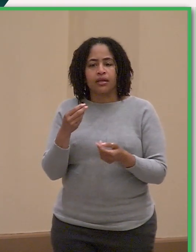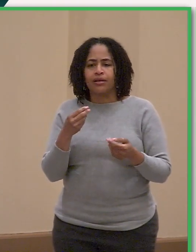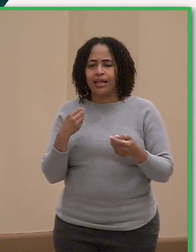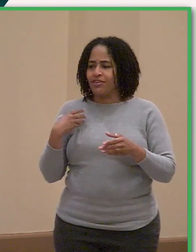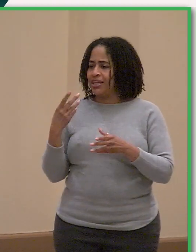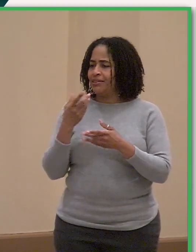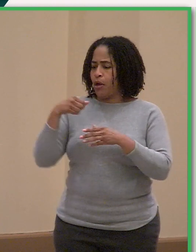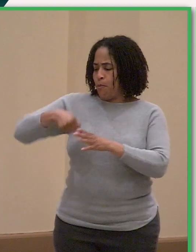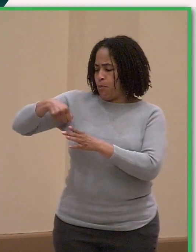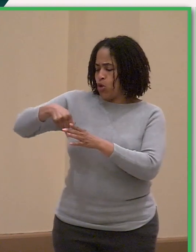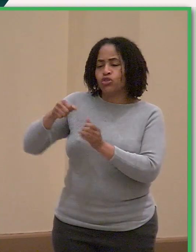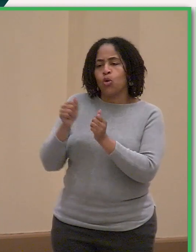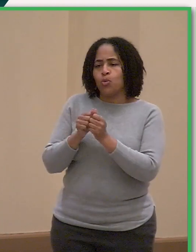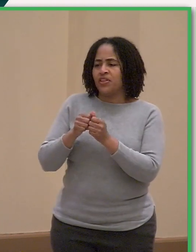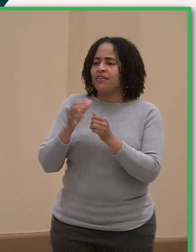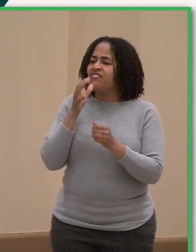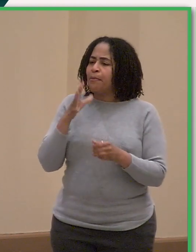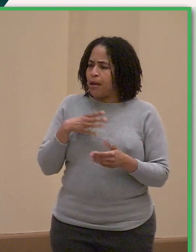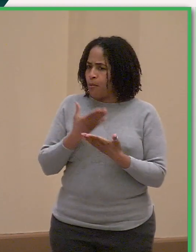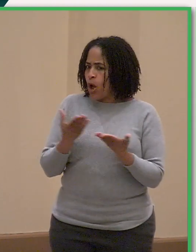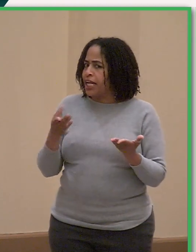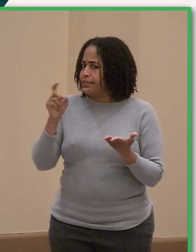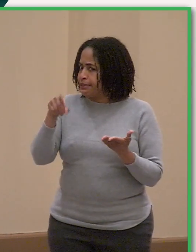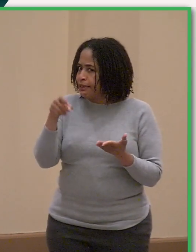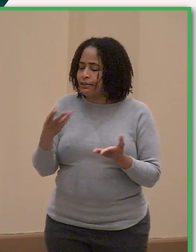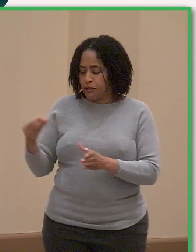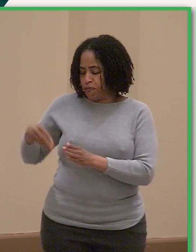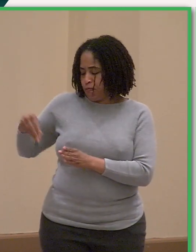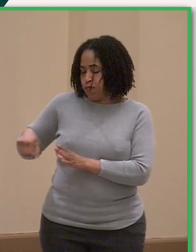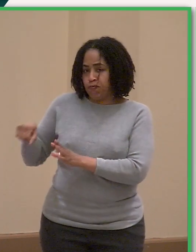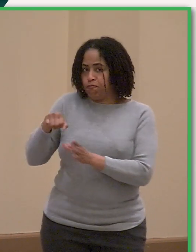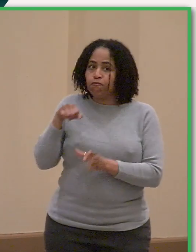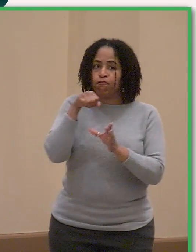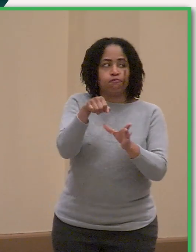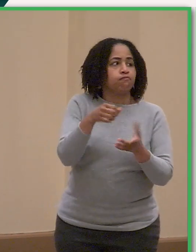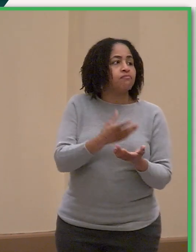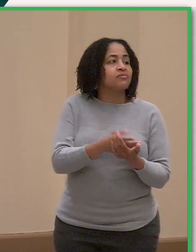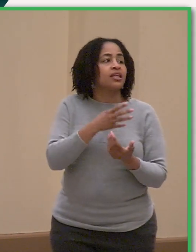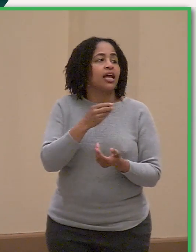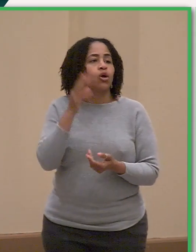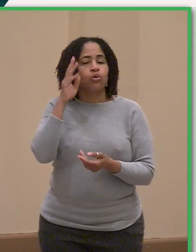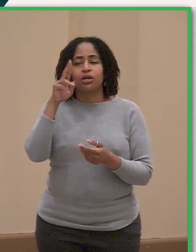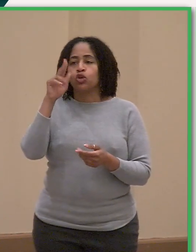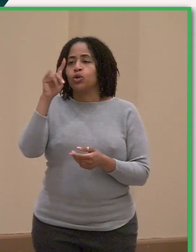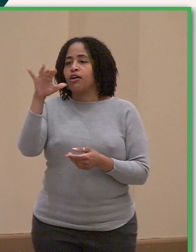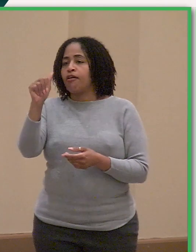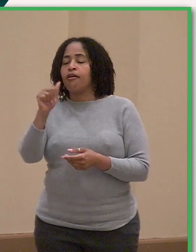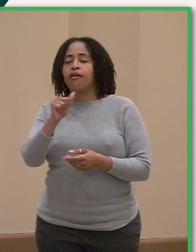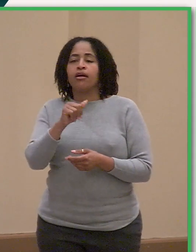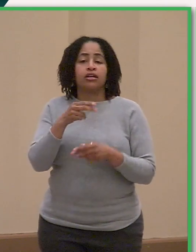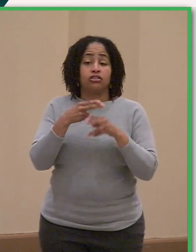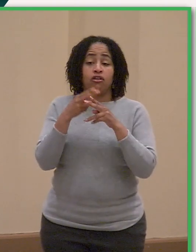like feminine products. Also, you can come out and drink wine. It would be in Utica. It's called